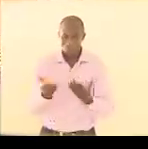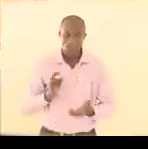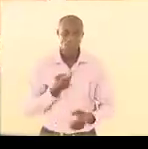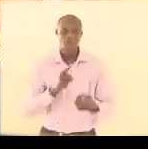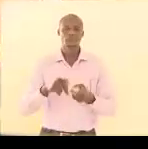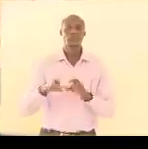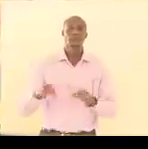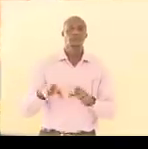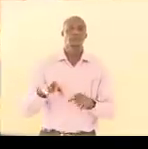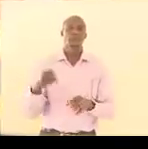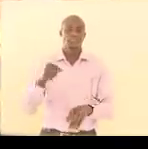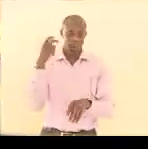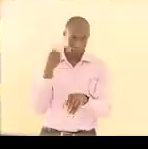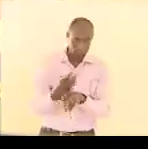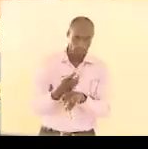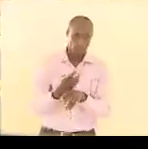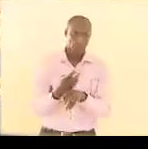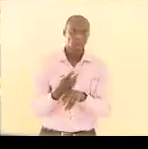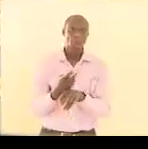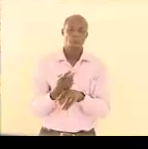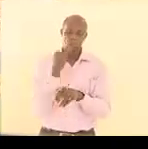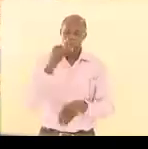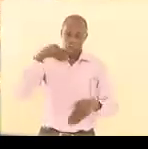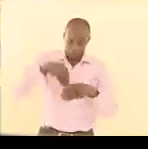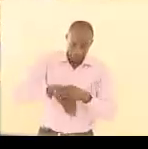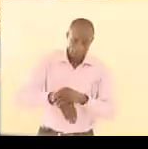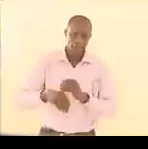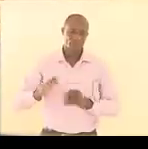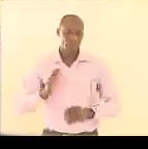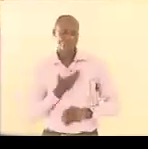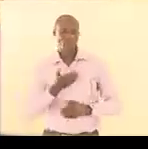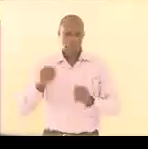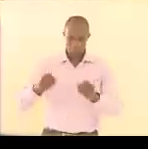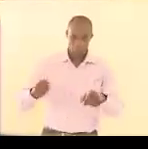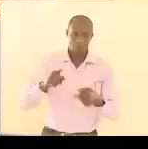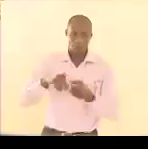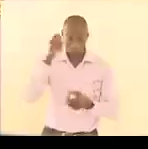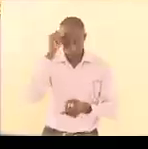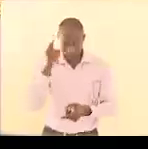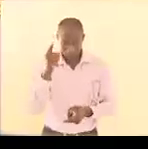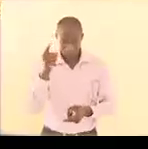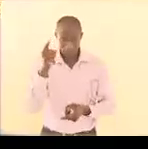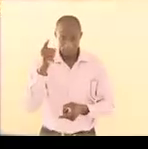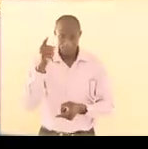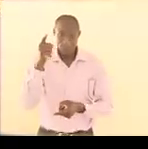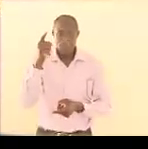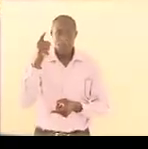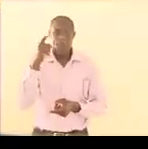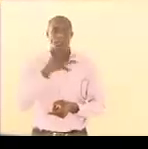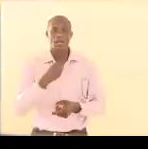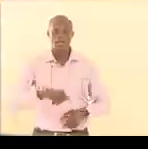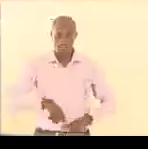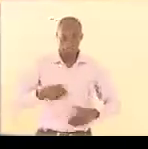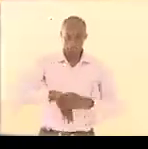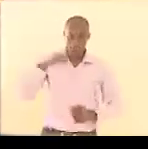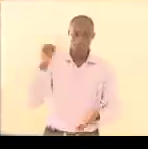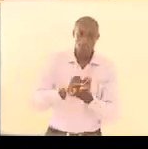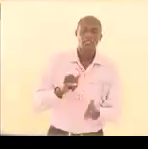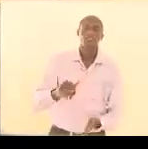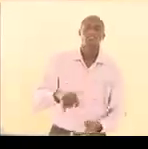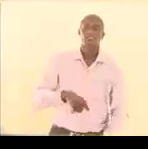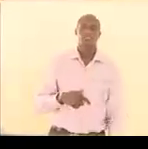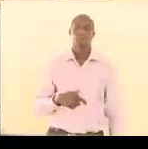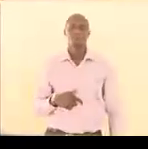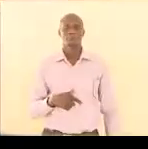do. The difficulty is in our ability to understand or to really live out that